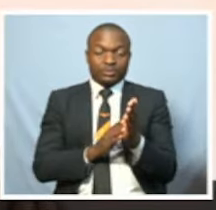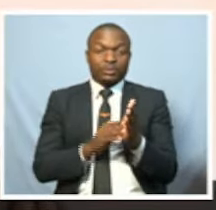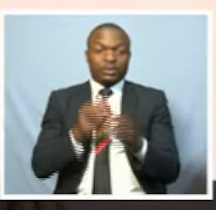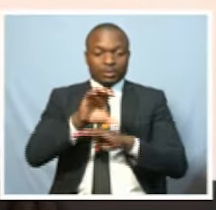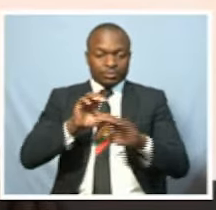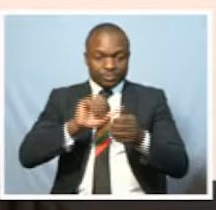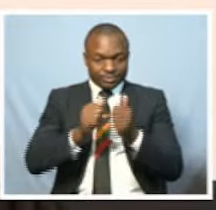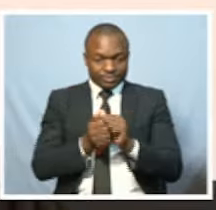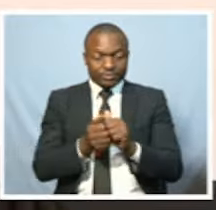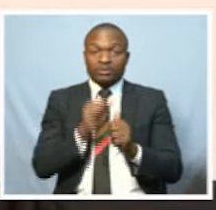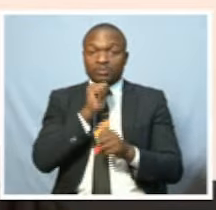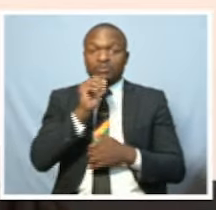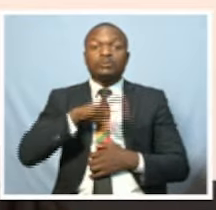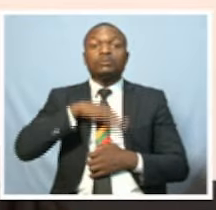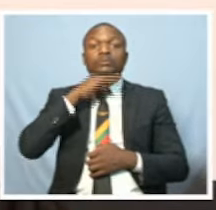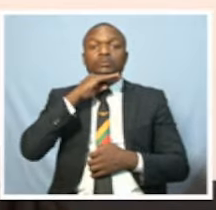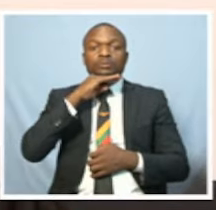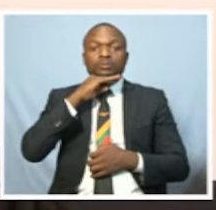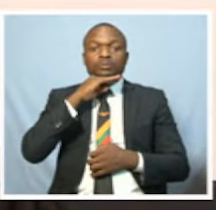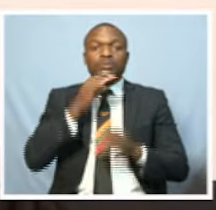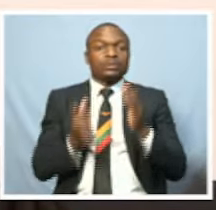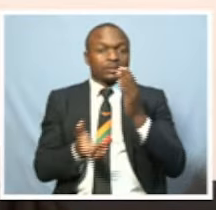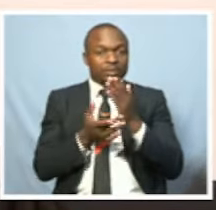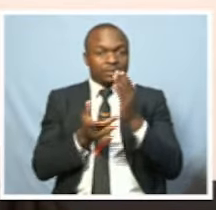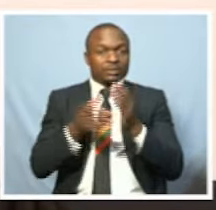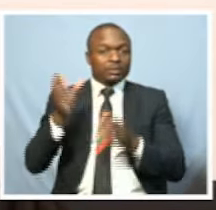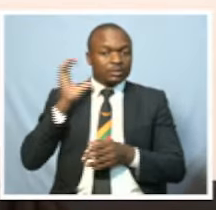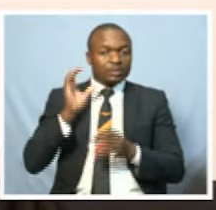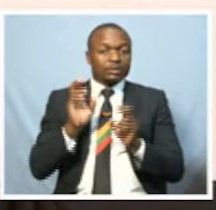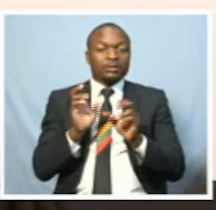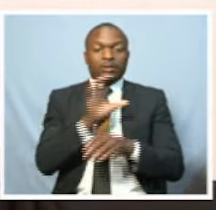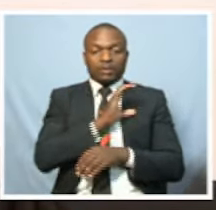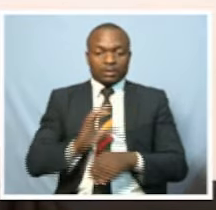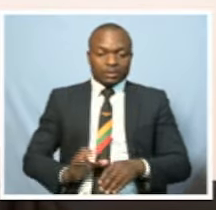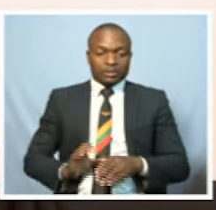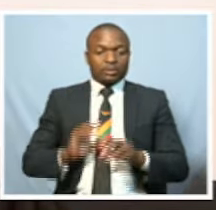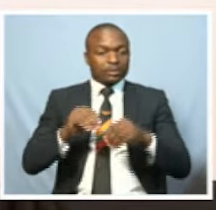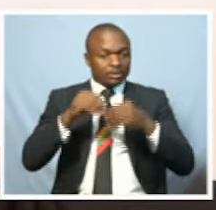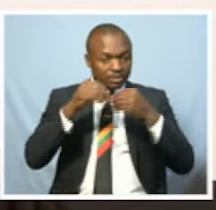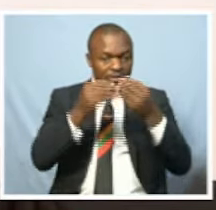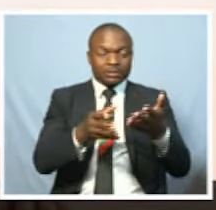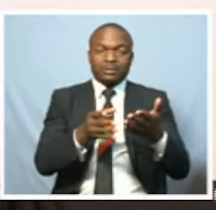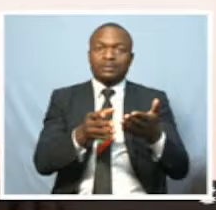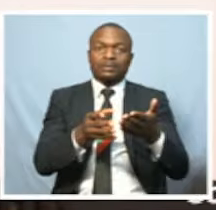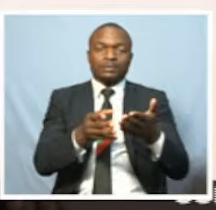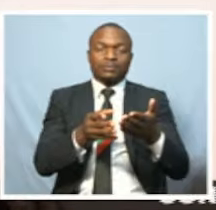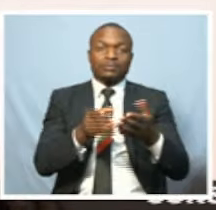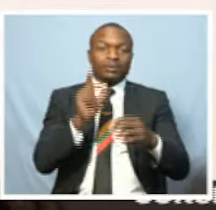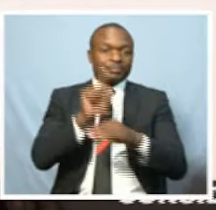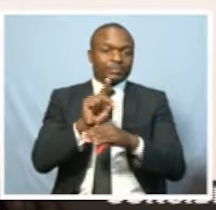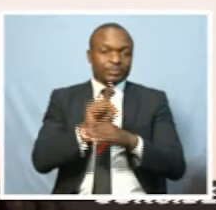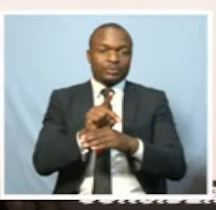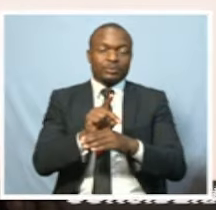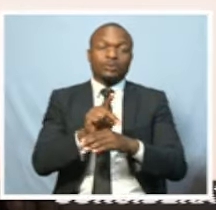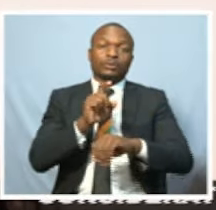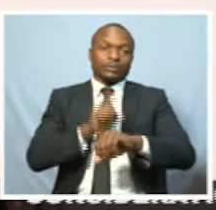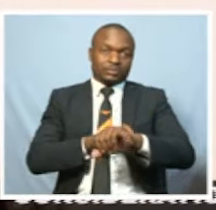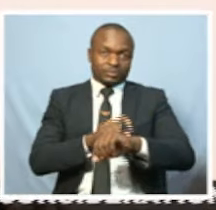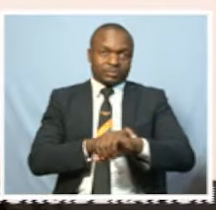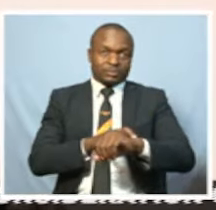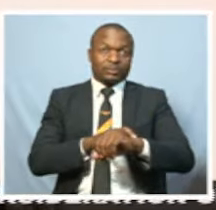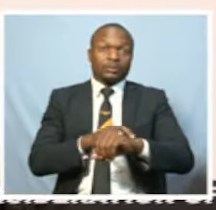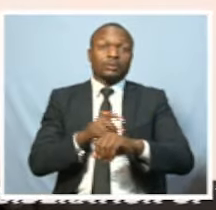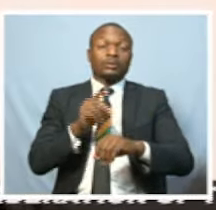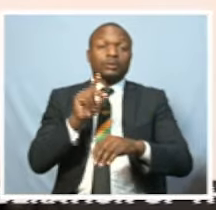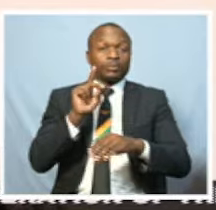query, inadequate technical capacity of contractor to deliver projects on time. Action taken,